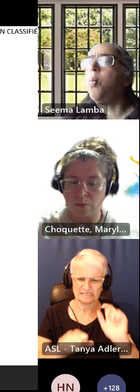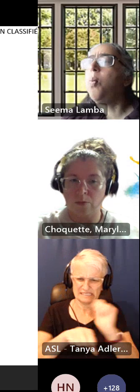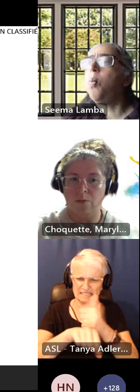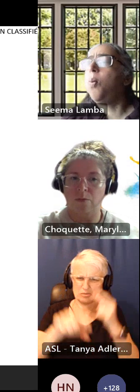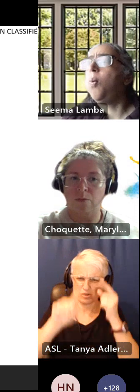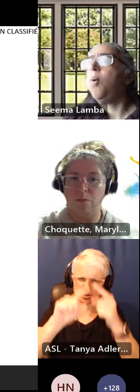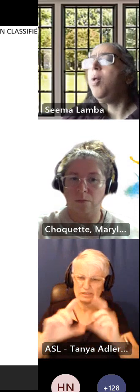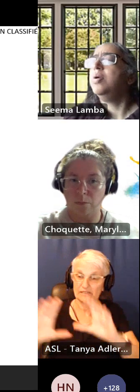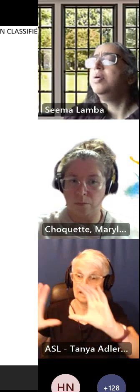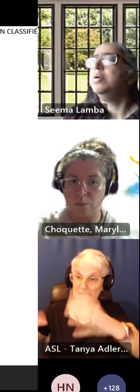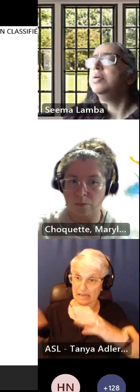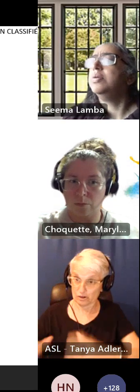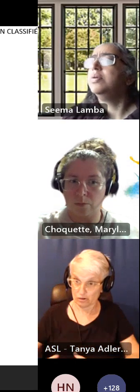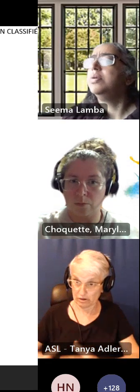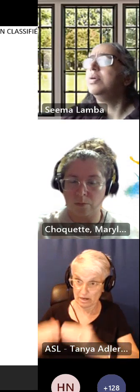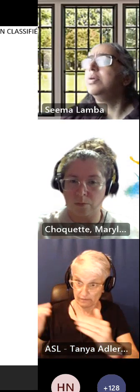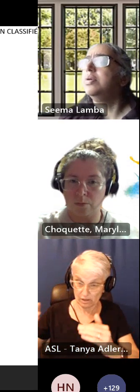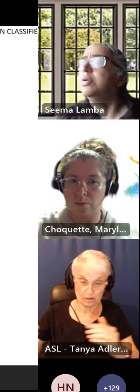or at the